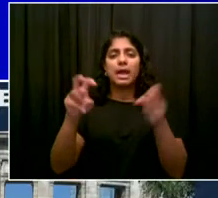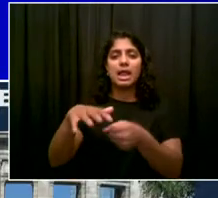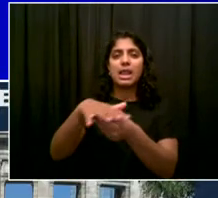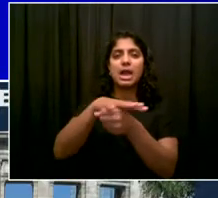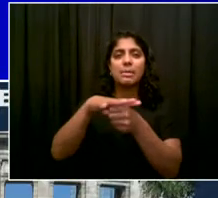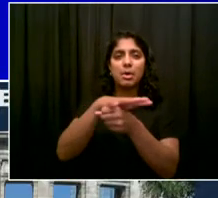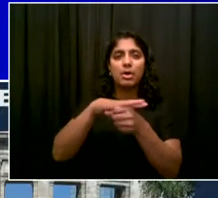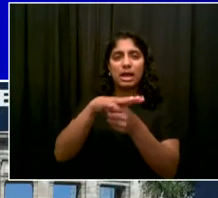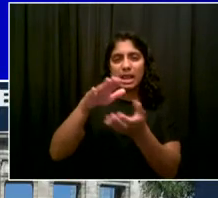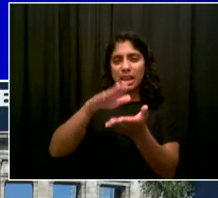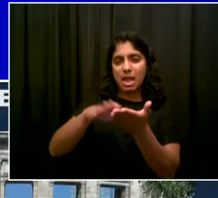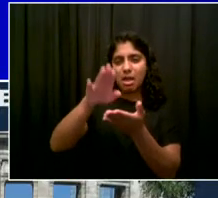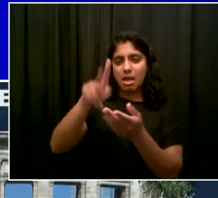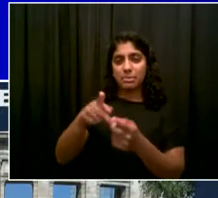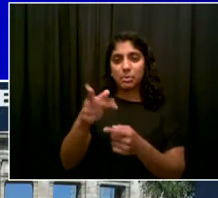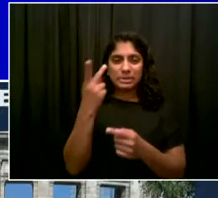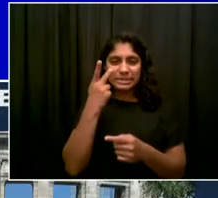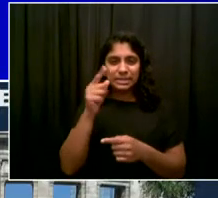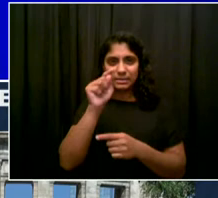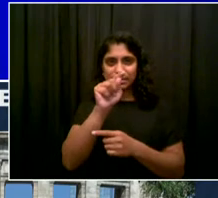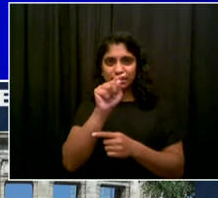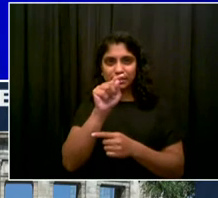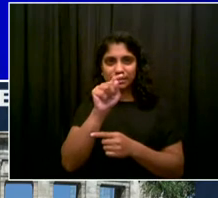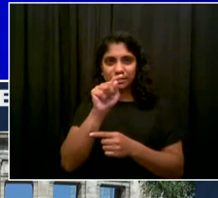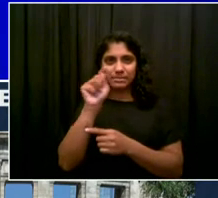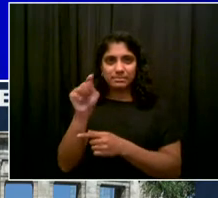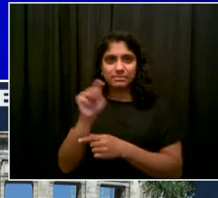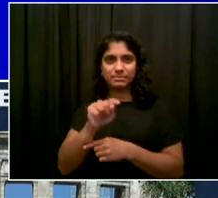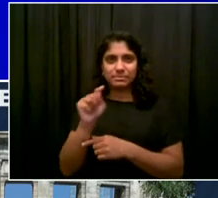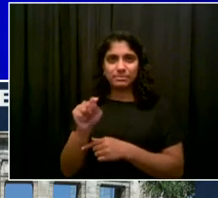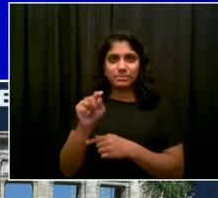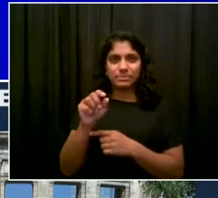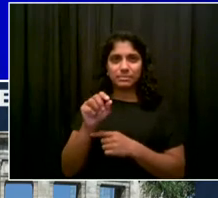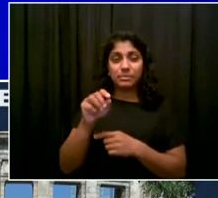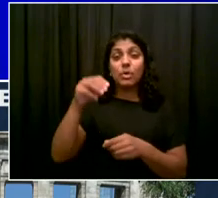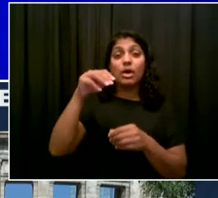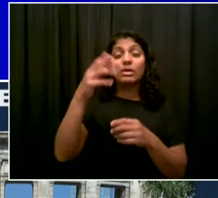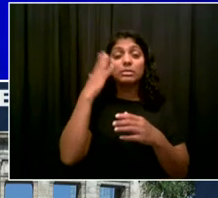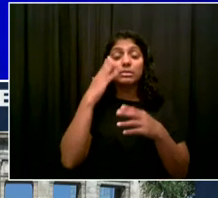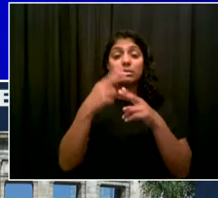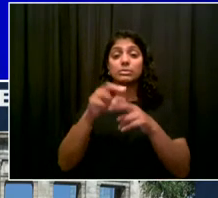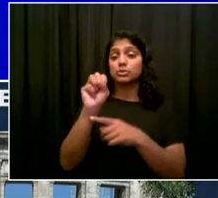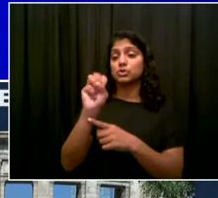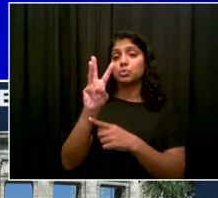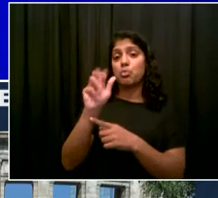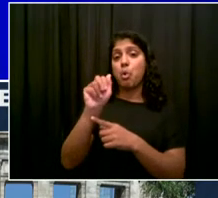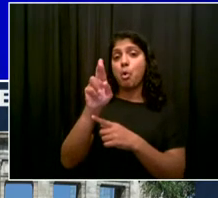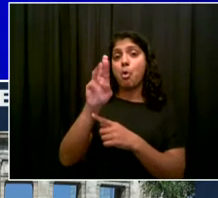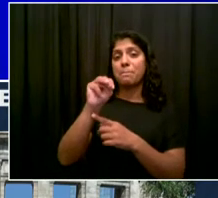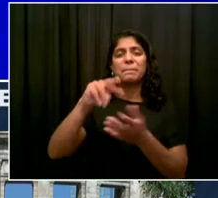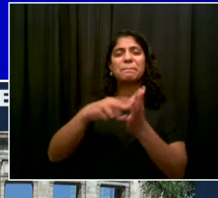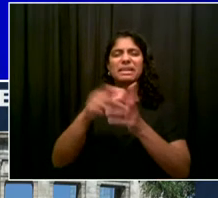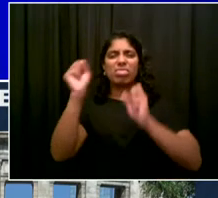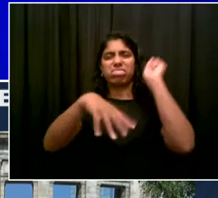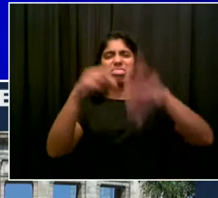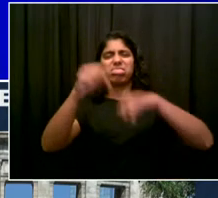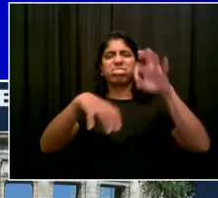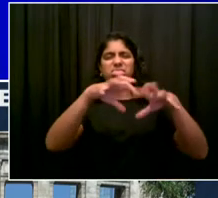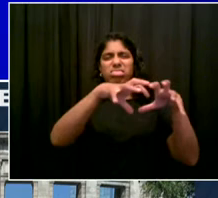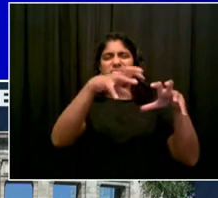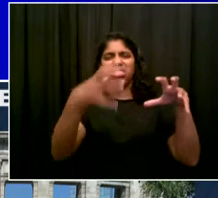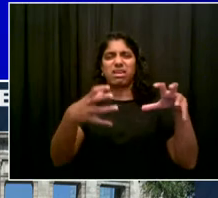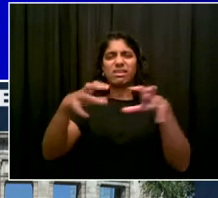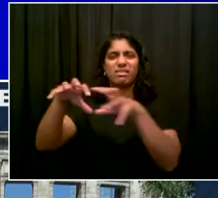lot of CCC workers together to the Lower East Side in this case. And you can see from the before and after that a real